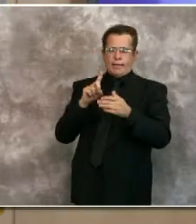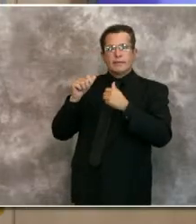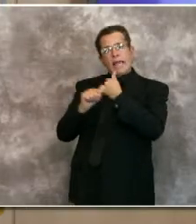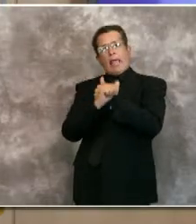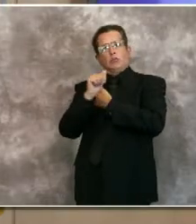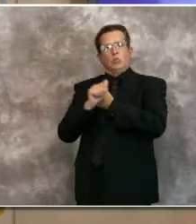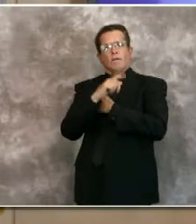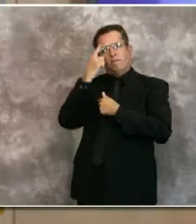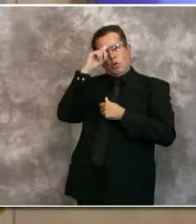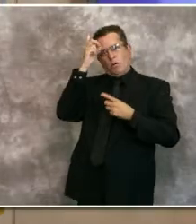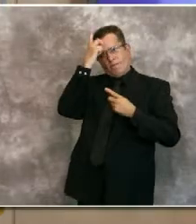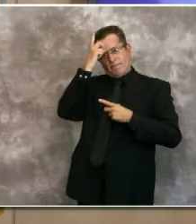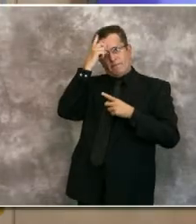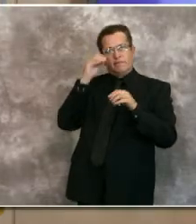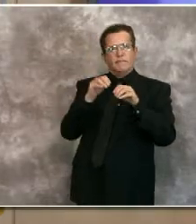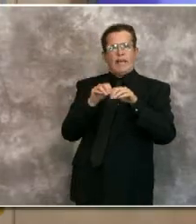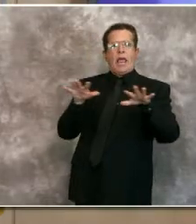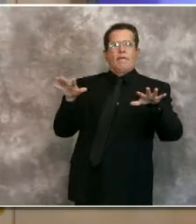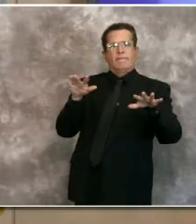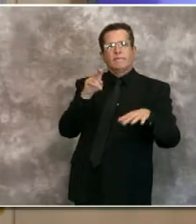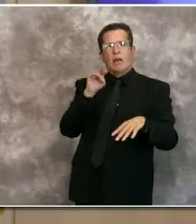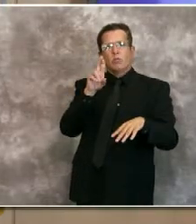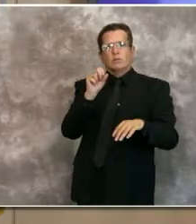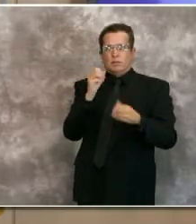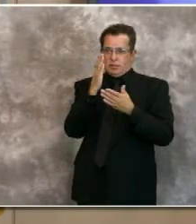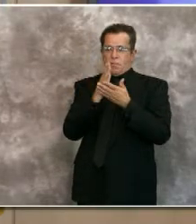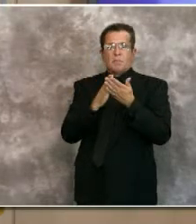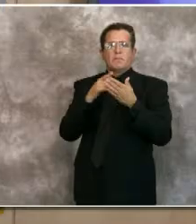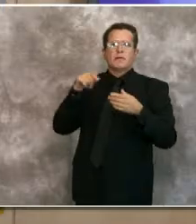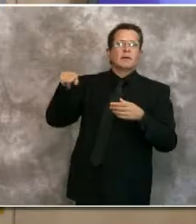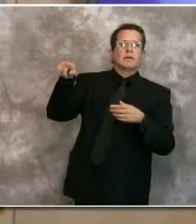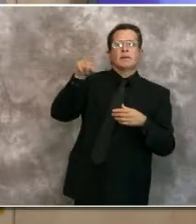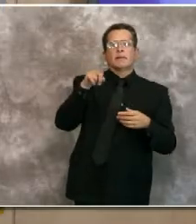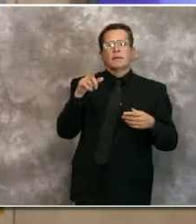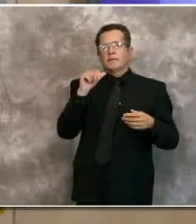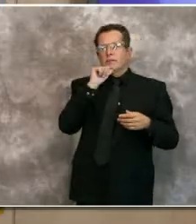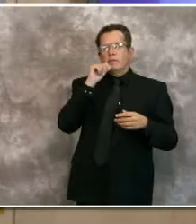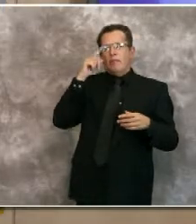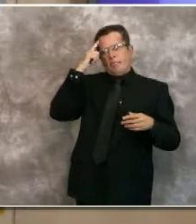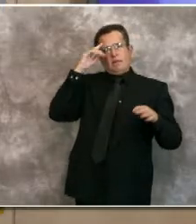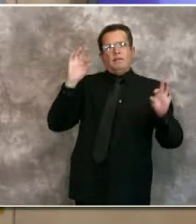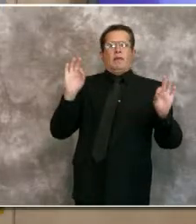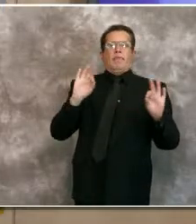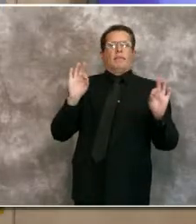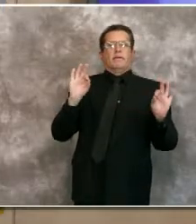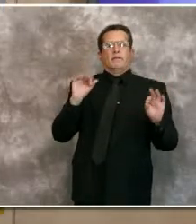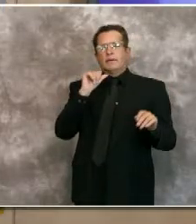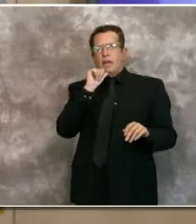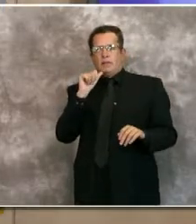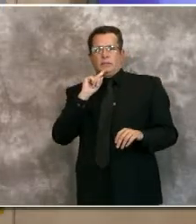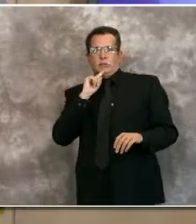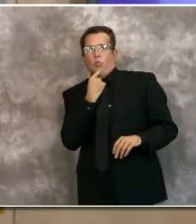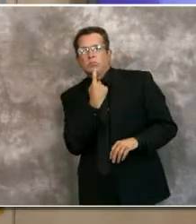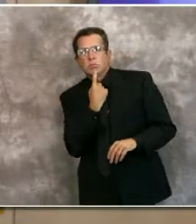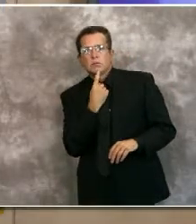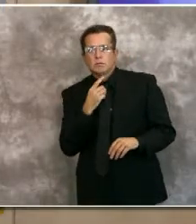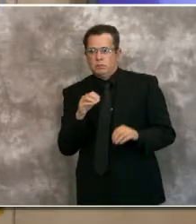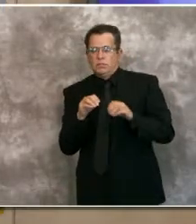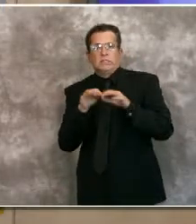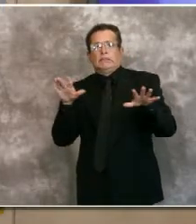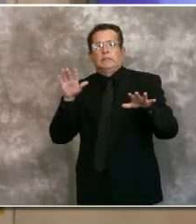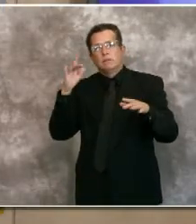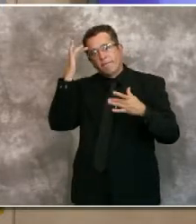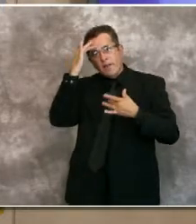coronavirus that I think it is natural that a lot of people don't maybe take seriously what is at stake. And I